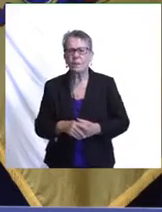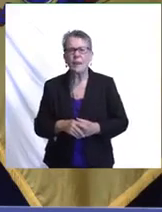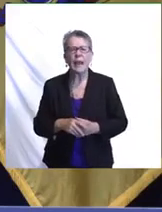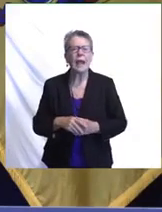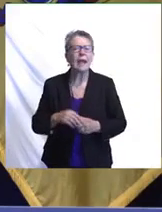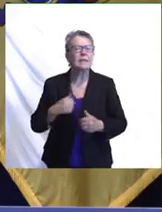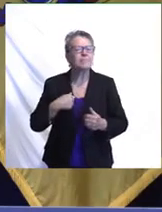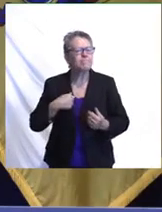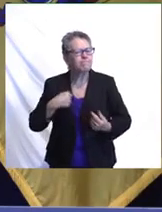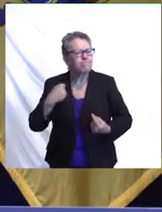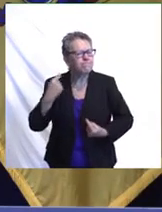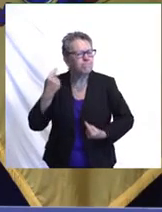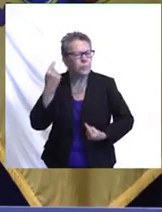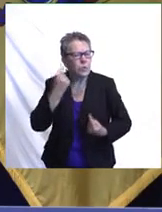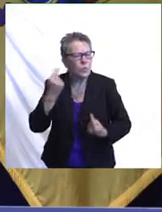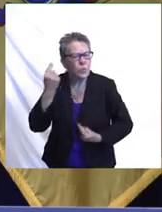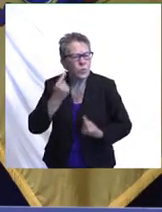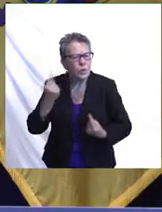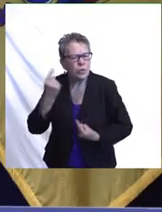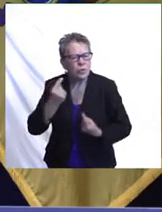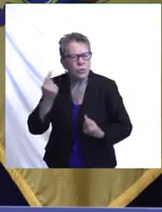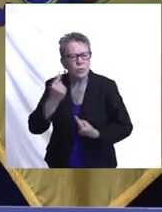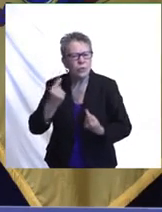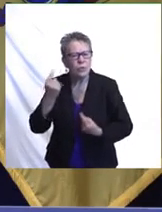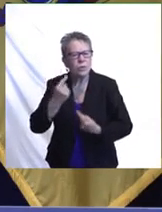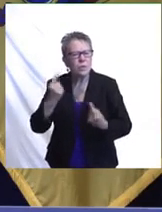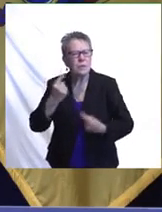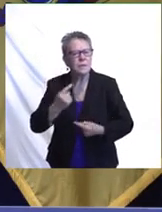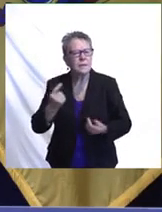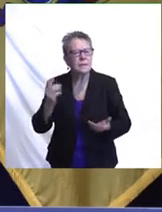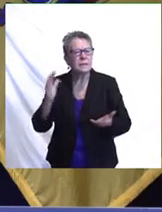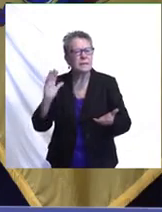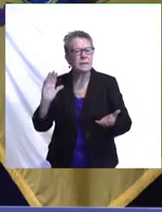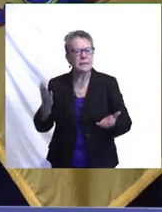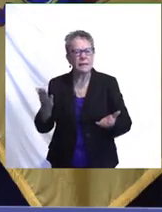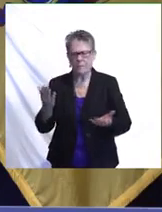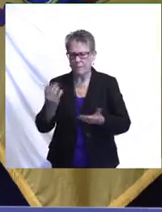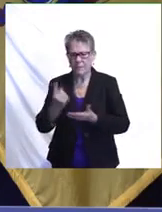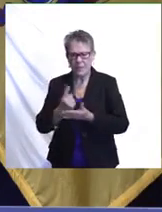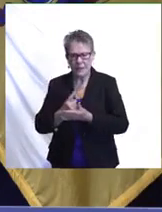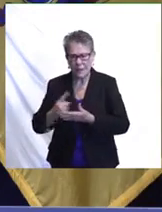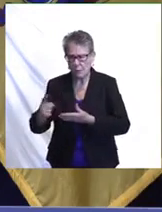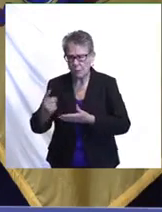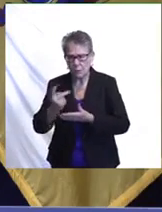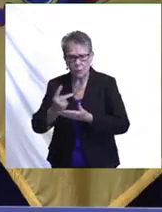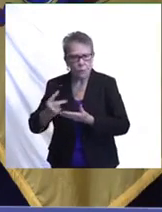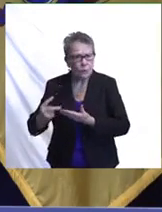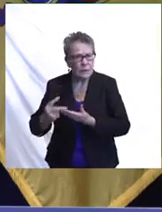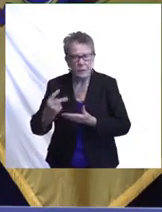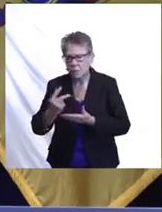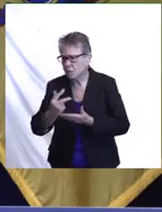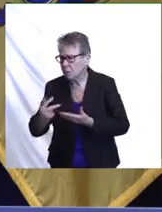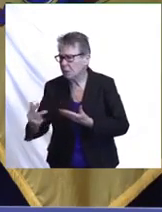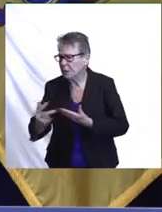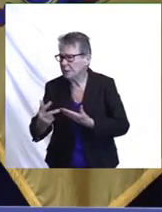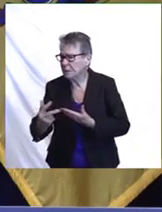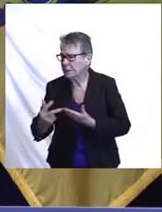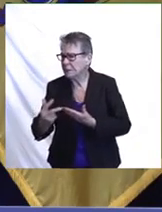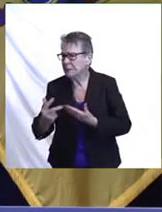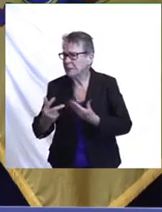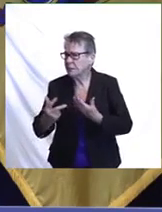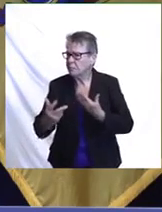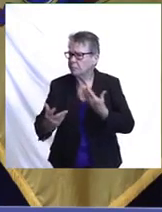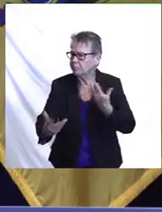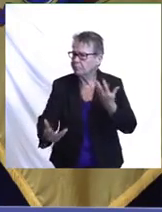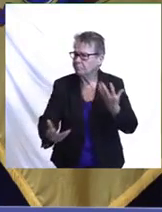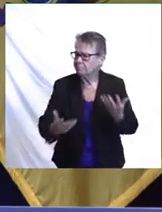this. It feels like for the next number of weeks, we're going to see this wave hopefully not go